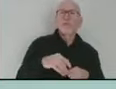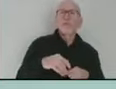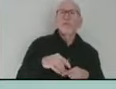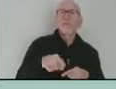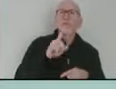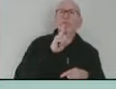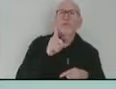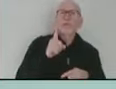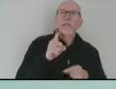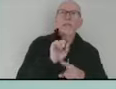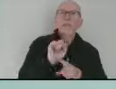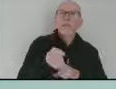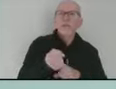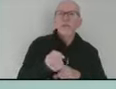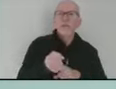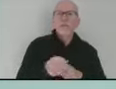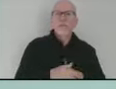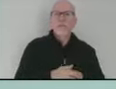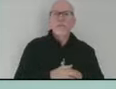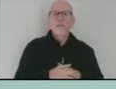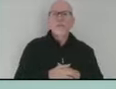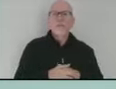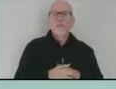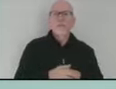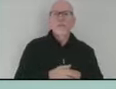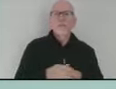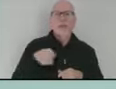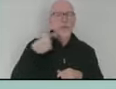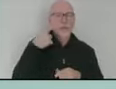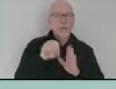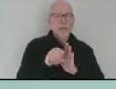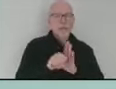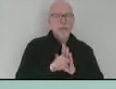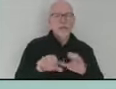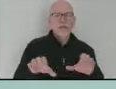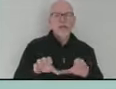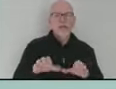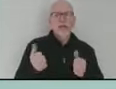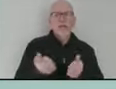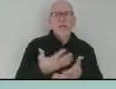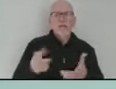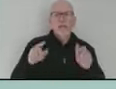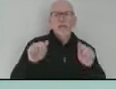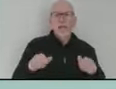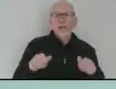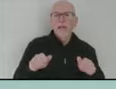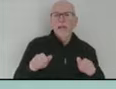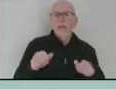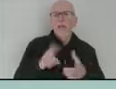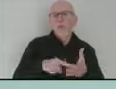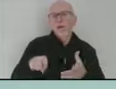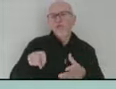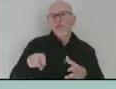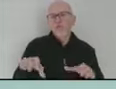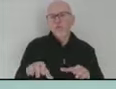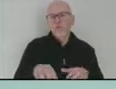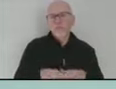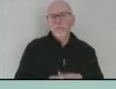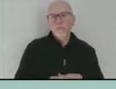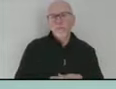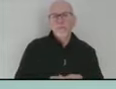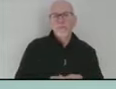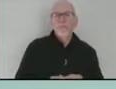real situation. But I think the state is doing everything they should be doing. You know, I